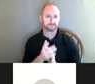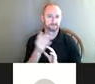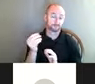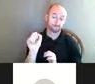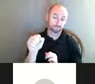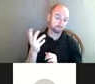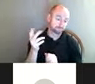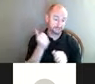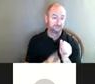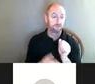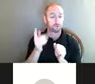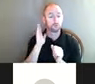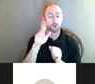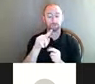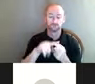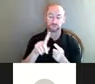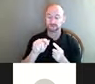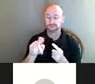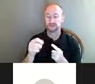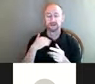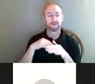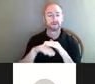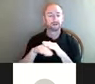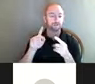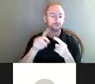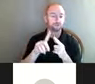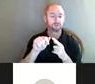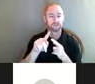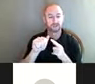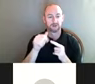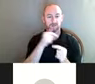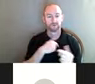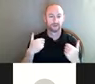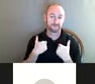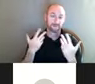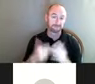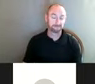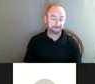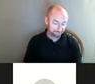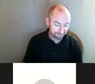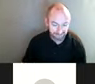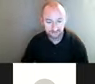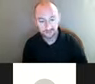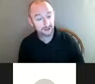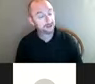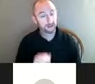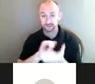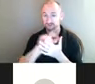yeah, everyone will be up to date and have access to the latest data that we have. So that's all I